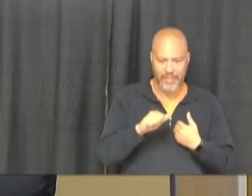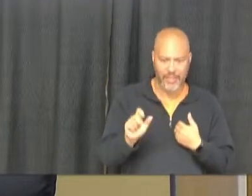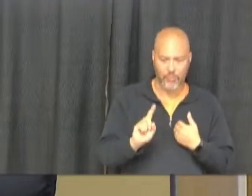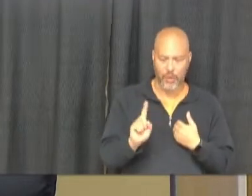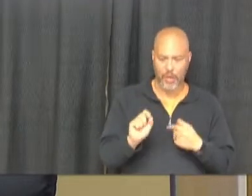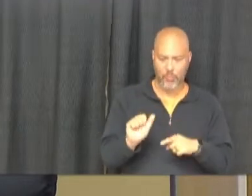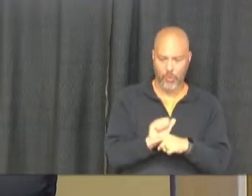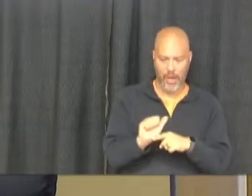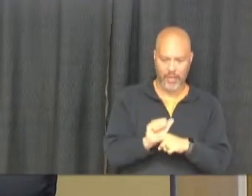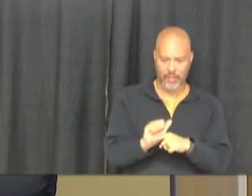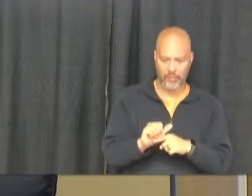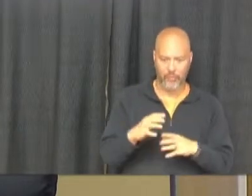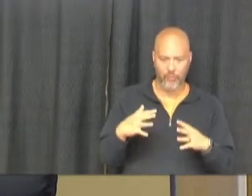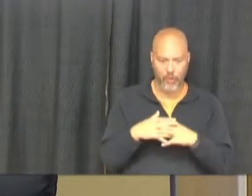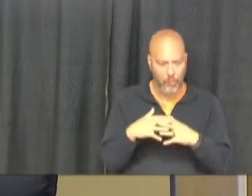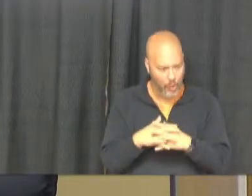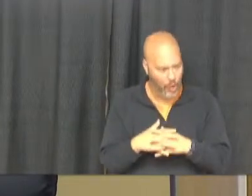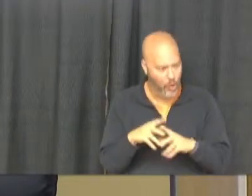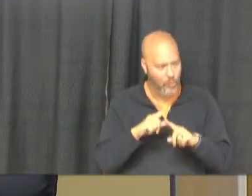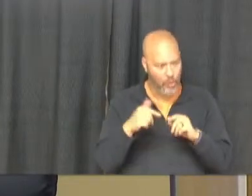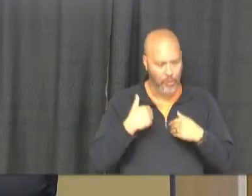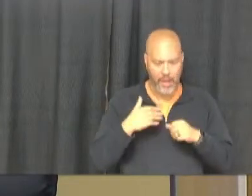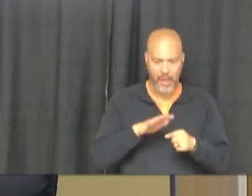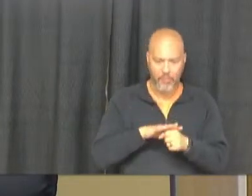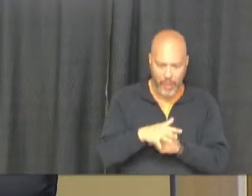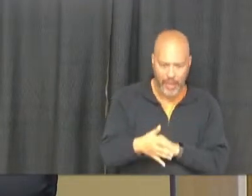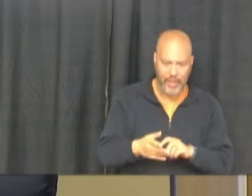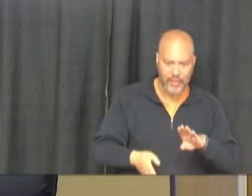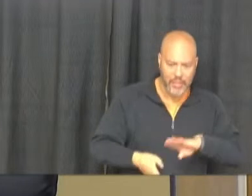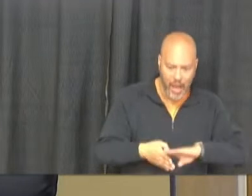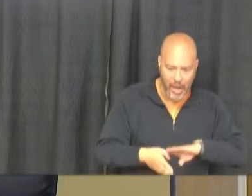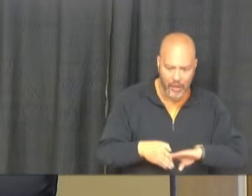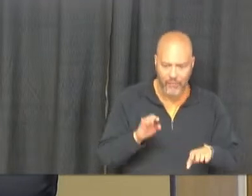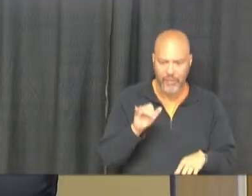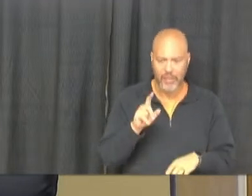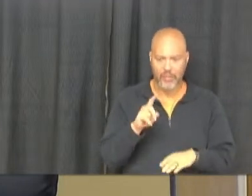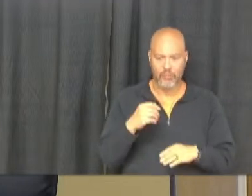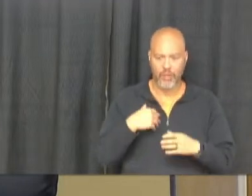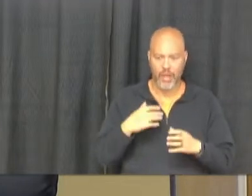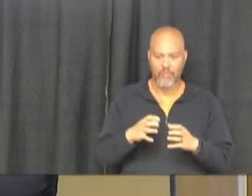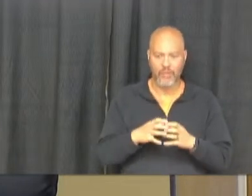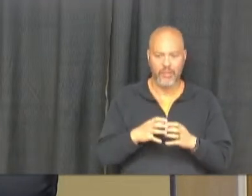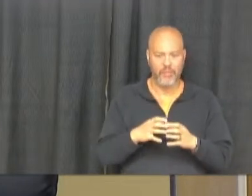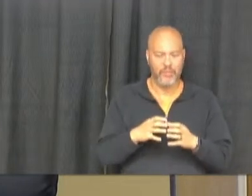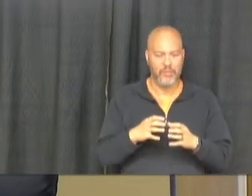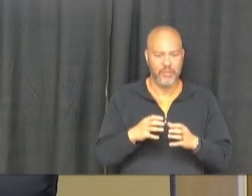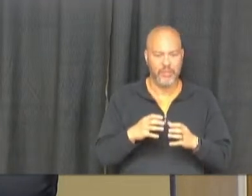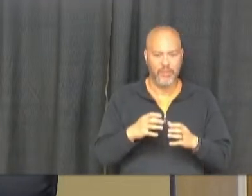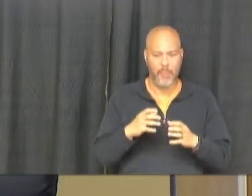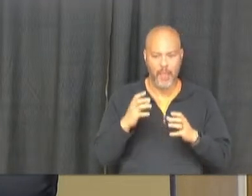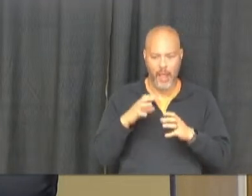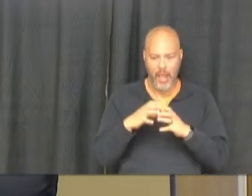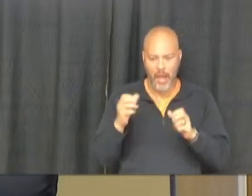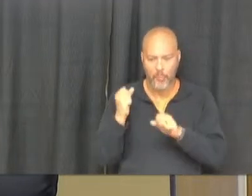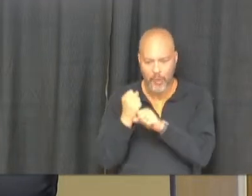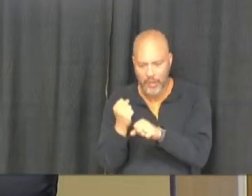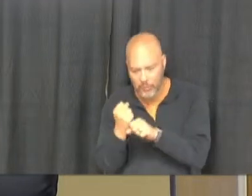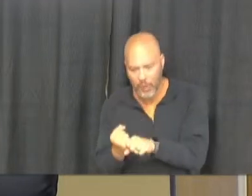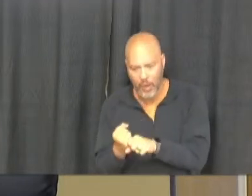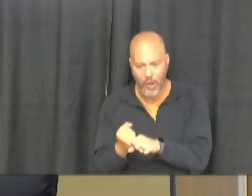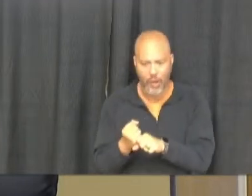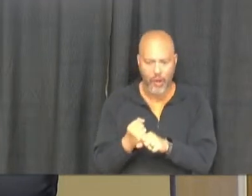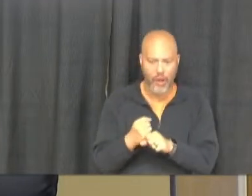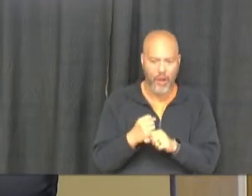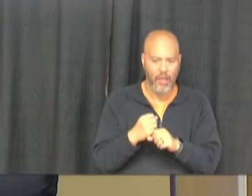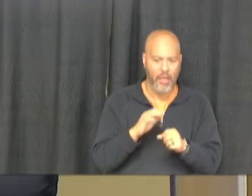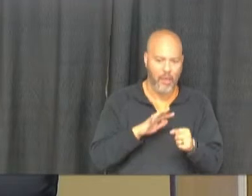to practice football, but we have plenty of soccer fields, we have plenty of baseball fields, we have plenty